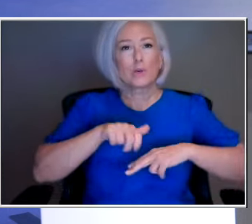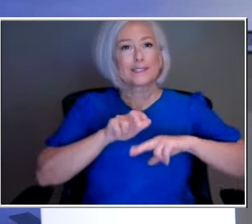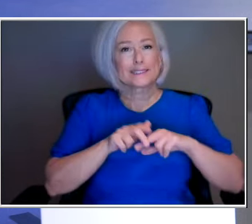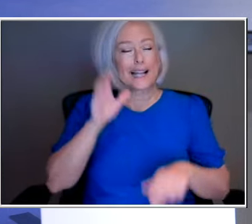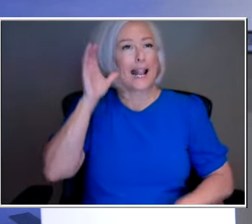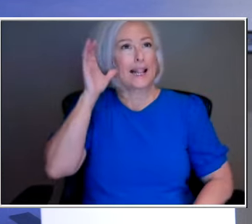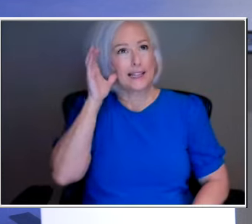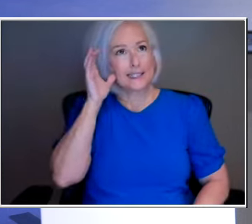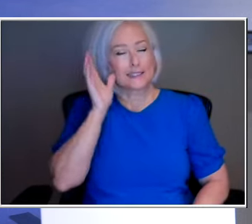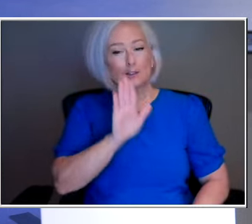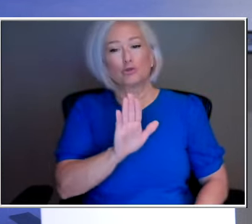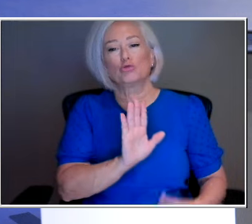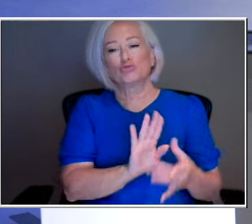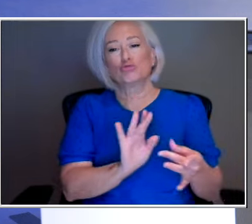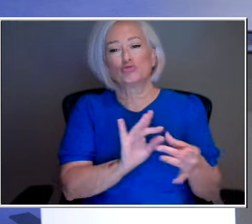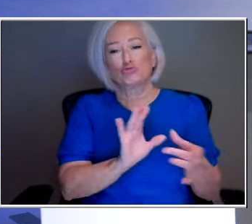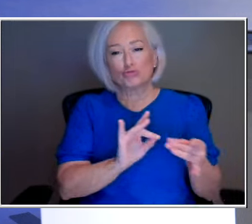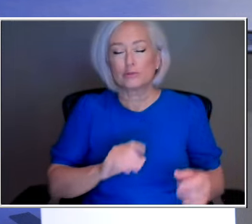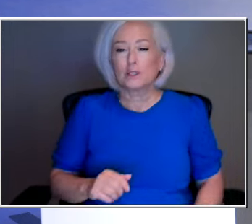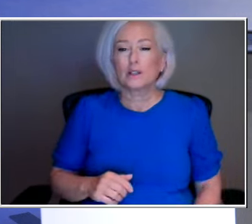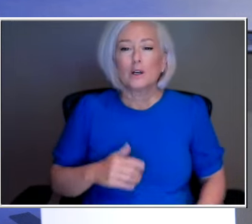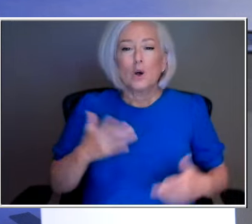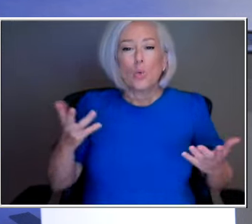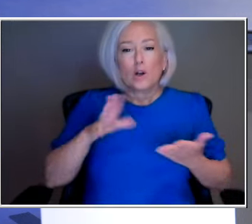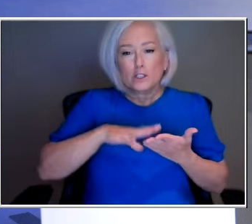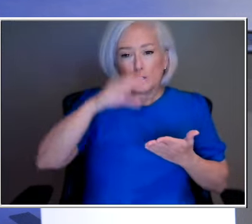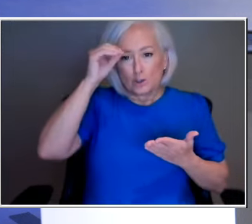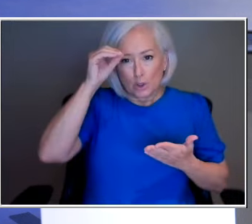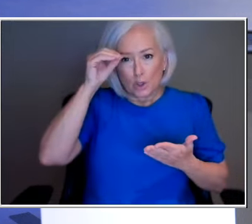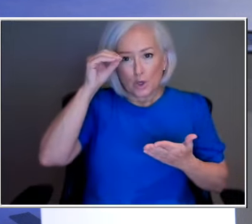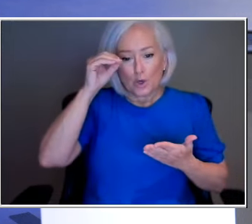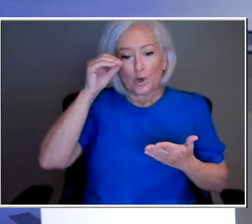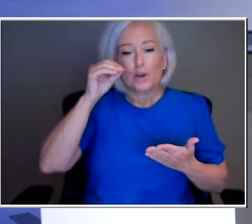things. So what did you find out and get the news that you were in remission?